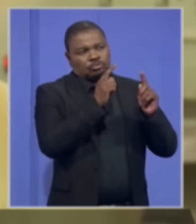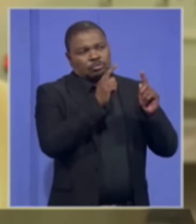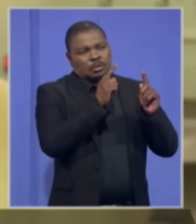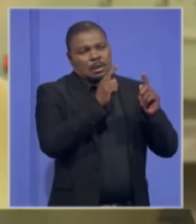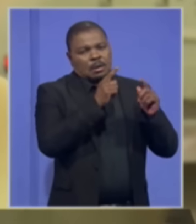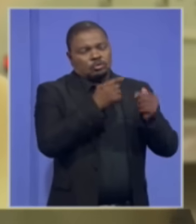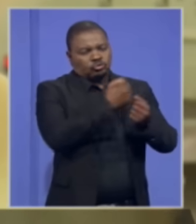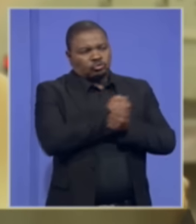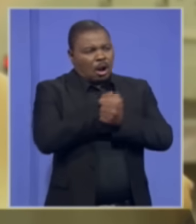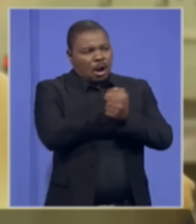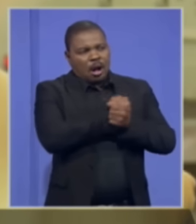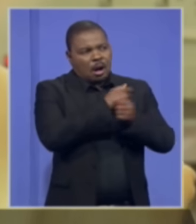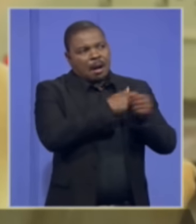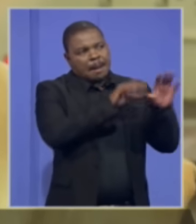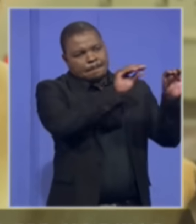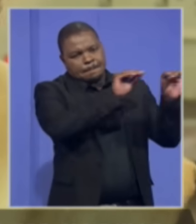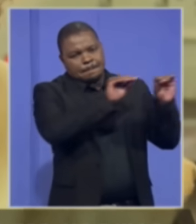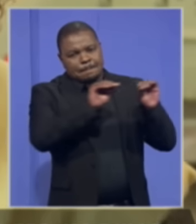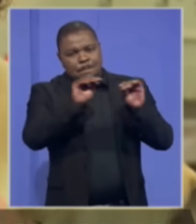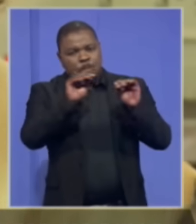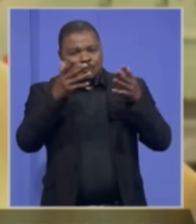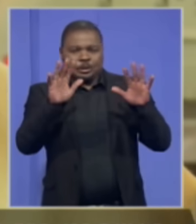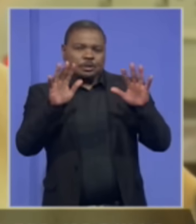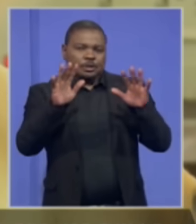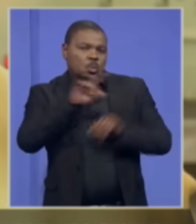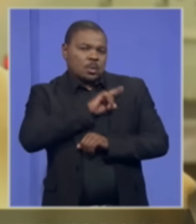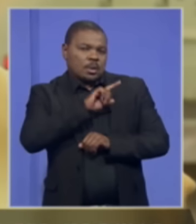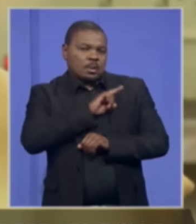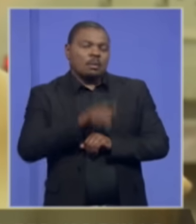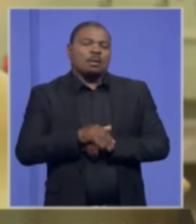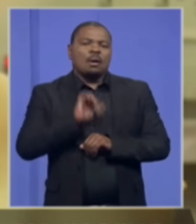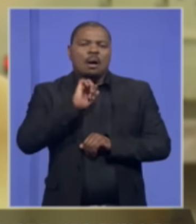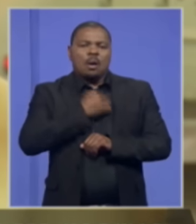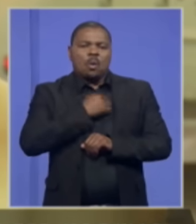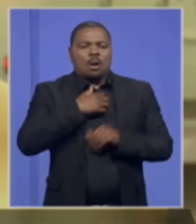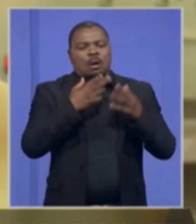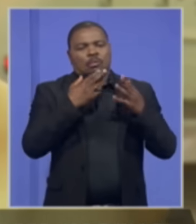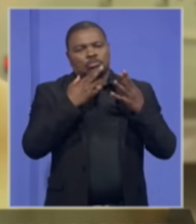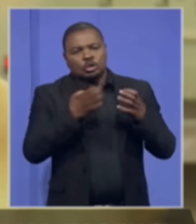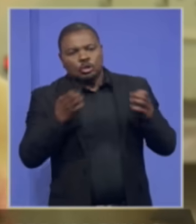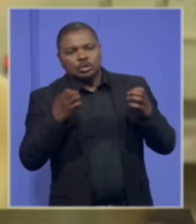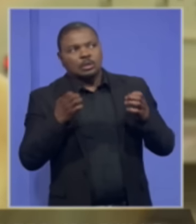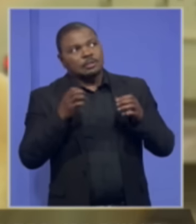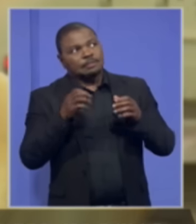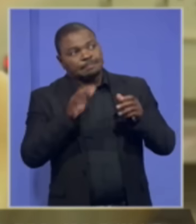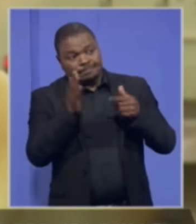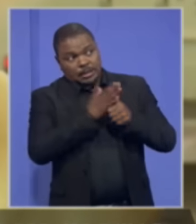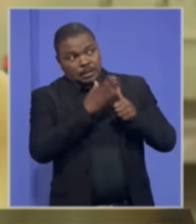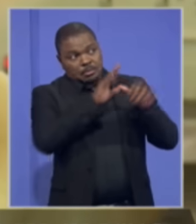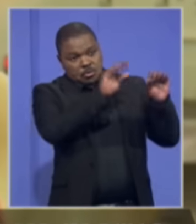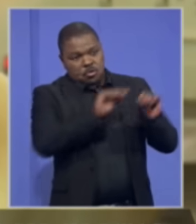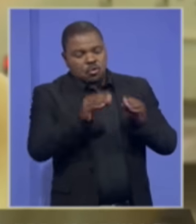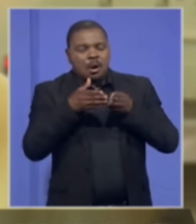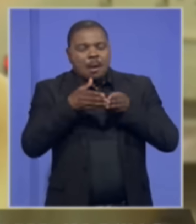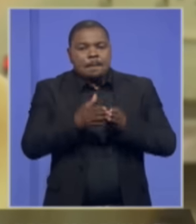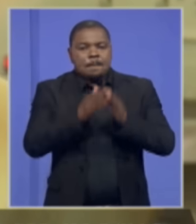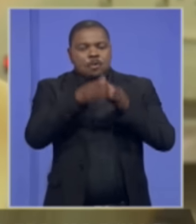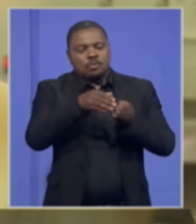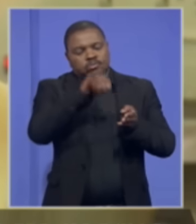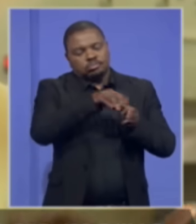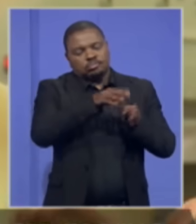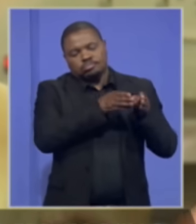big trucks, which because we transported our prime equipment first, it's going to come by boat, so that is also